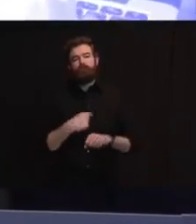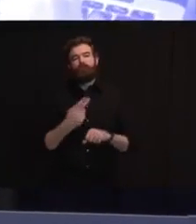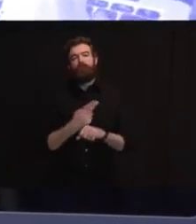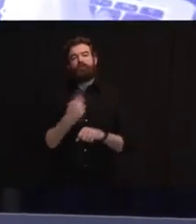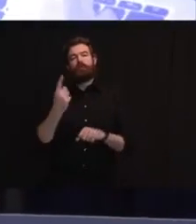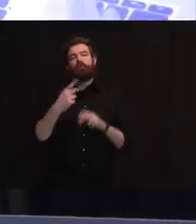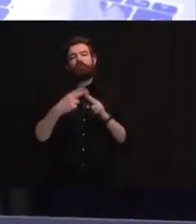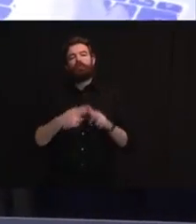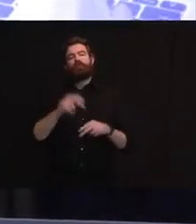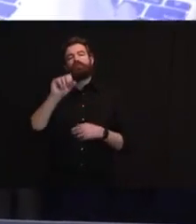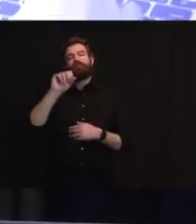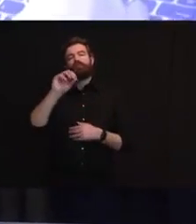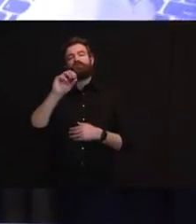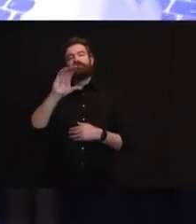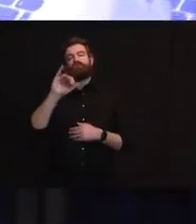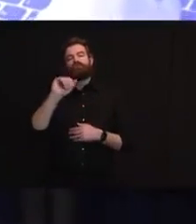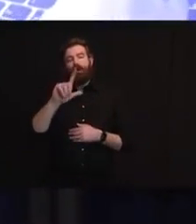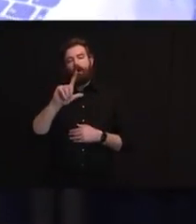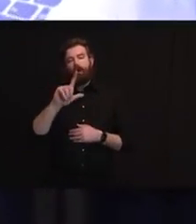CDC for